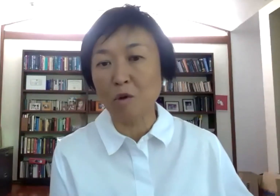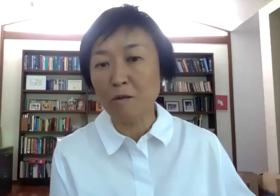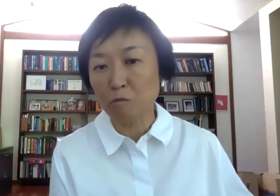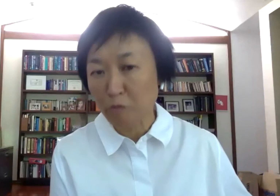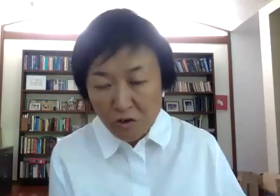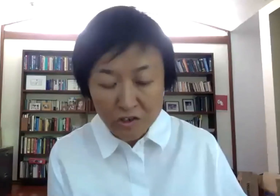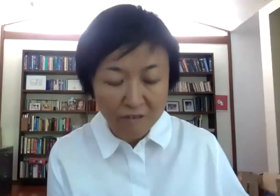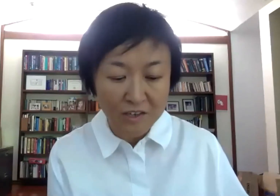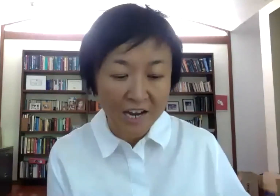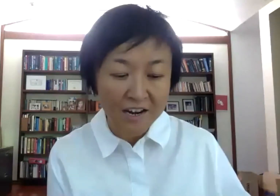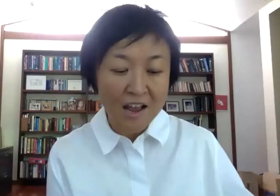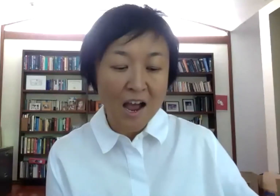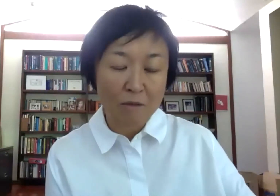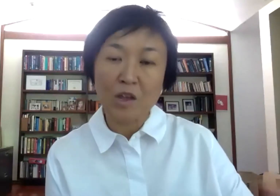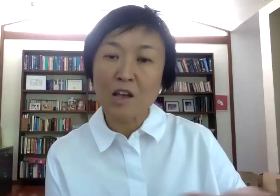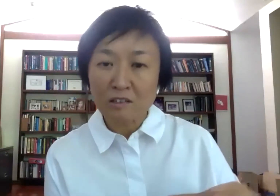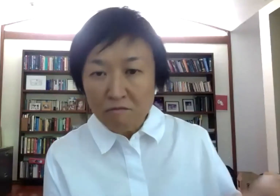institutions, what research they have done,